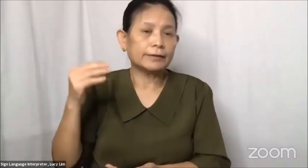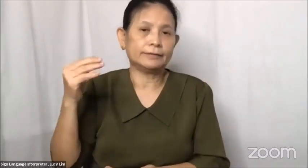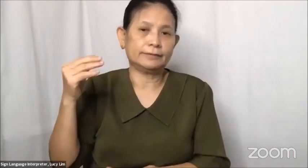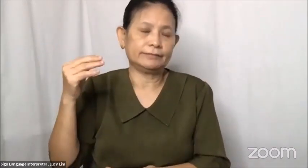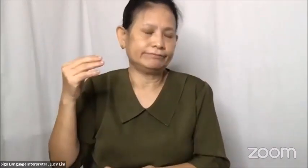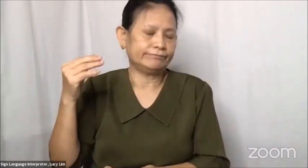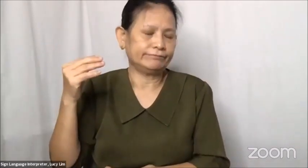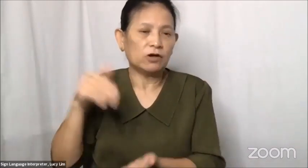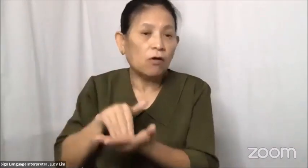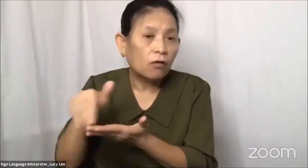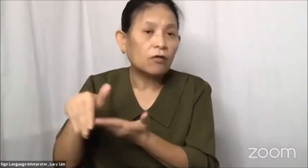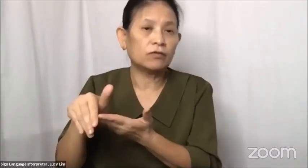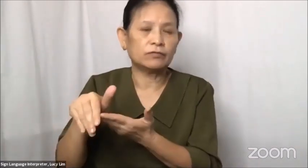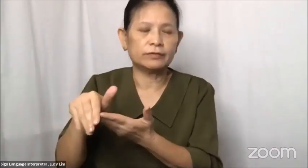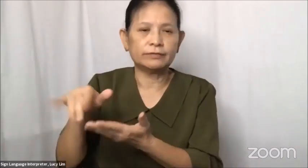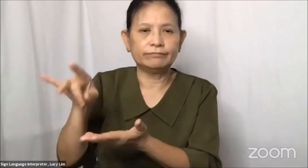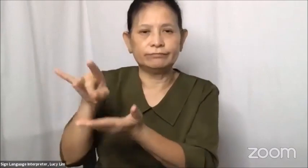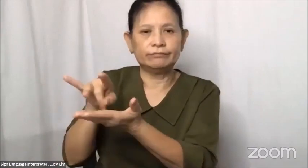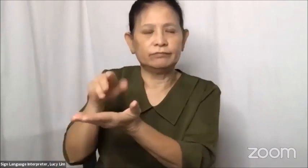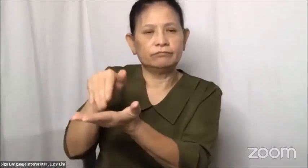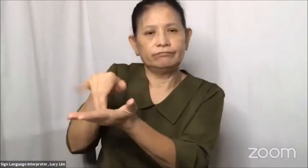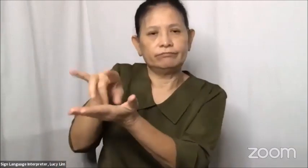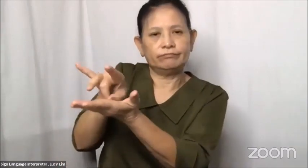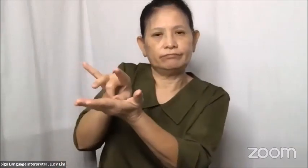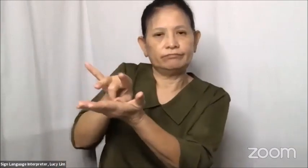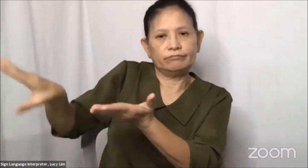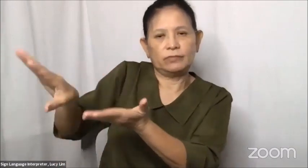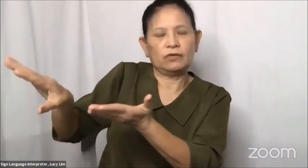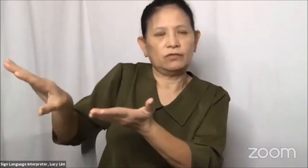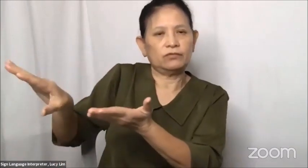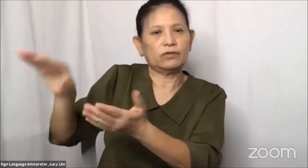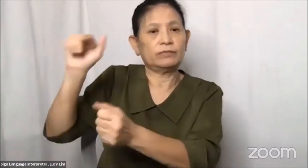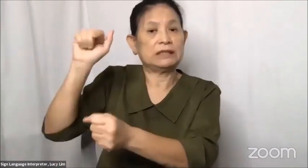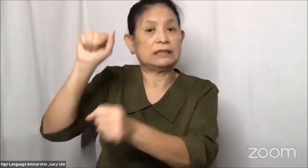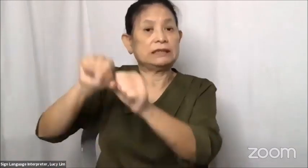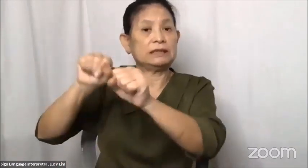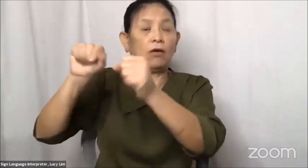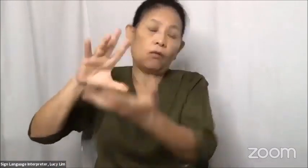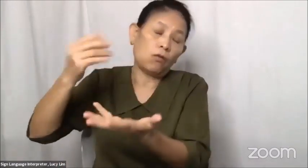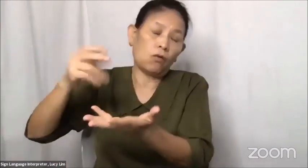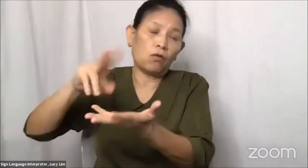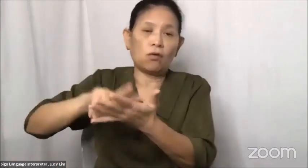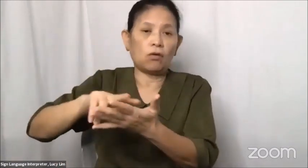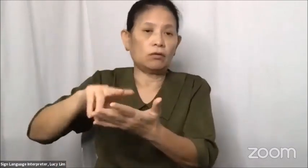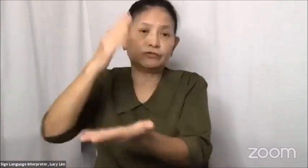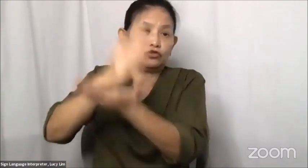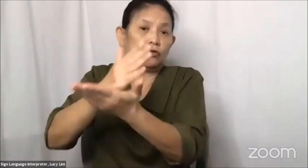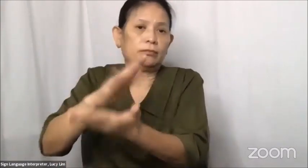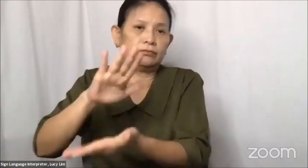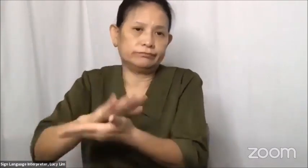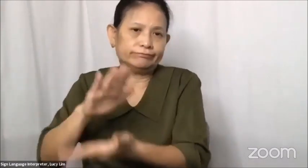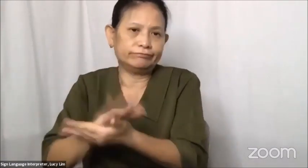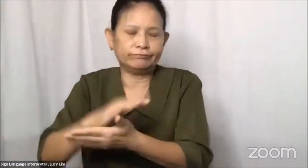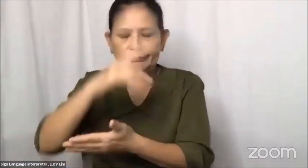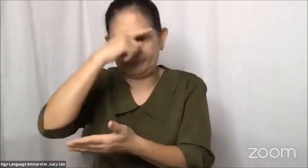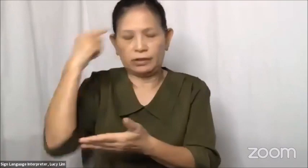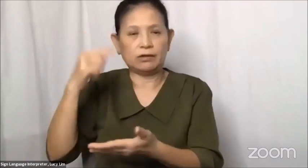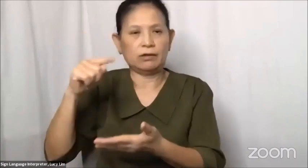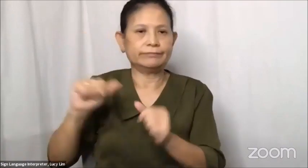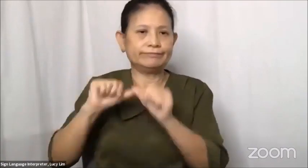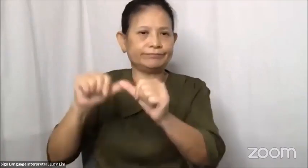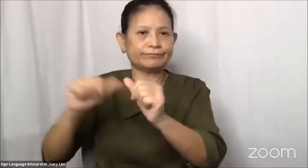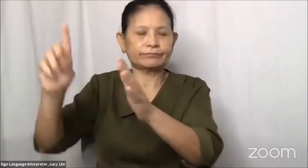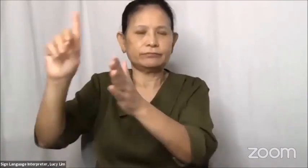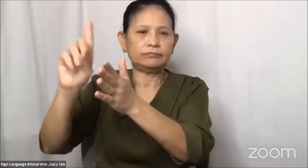often kick off from the system or drop off from the school because this kind of treatment